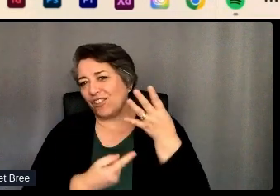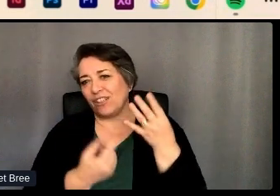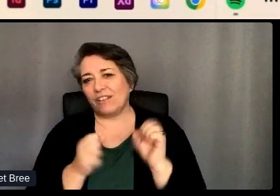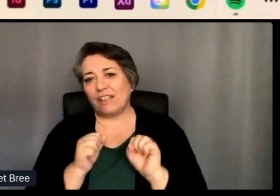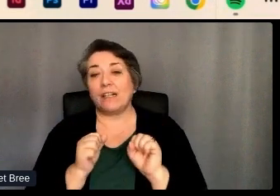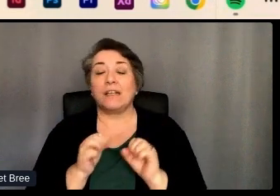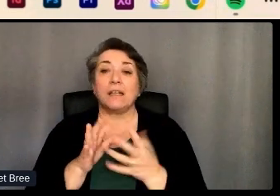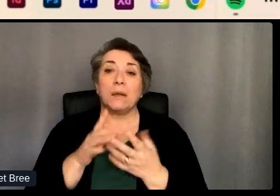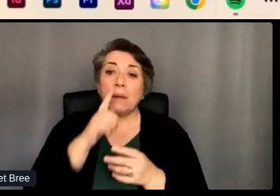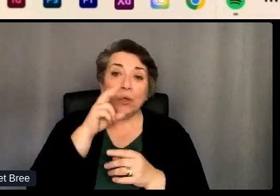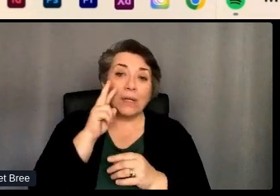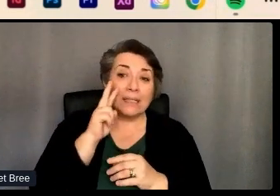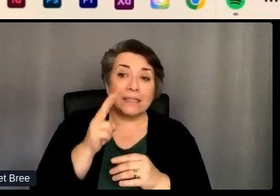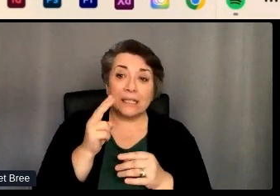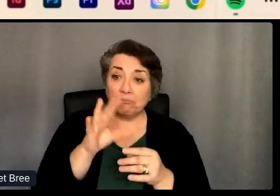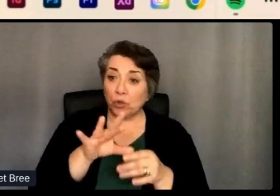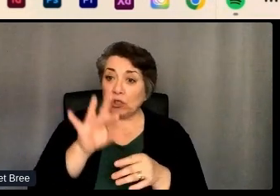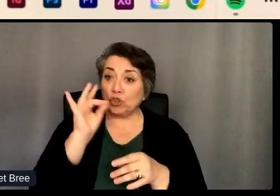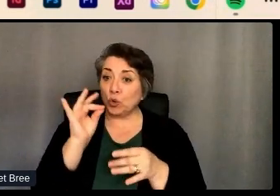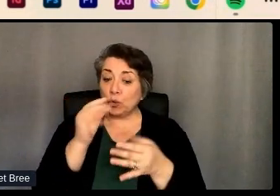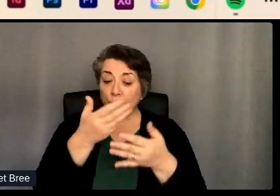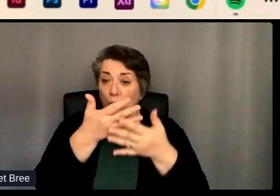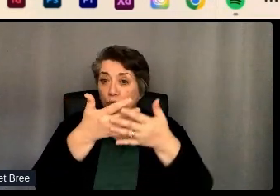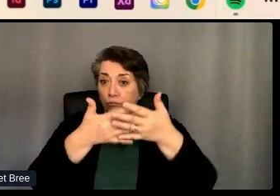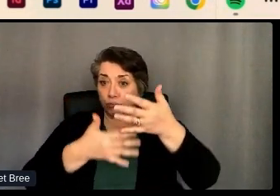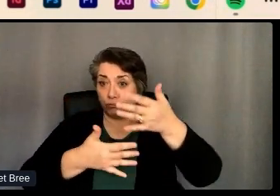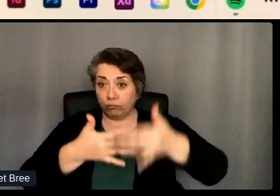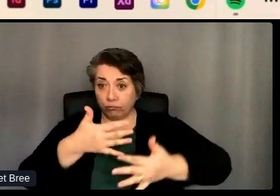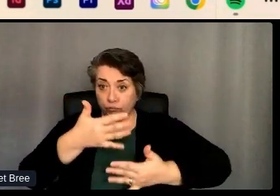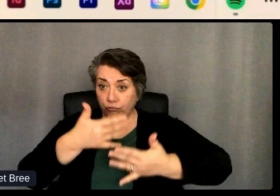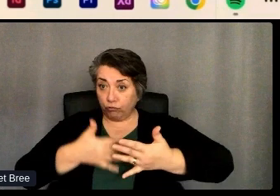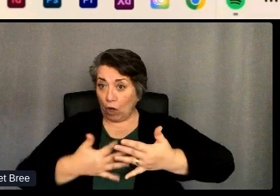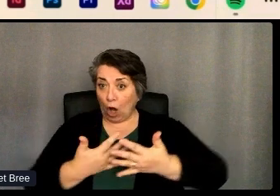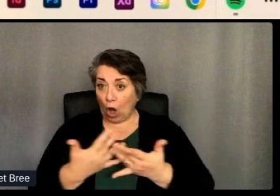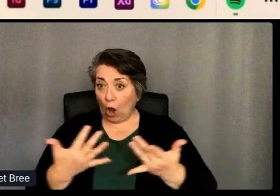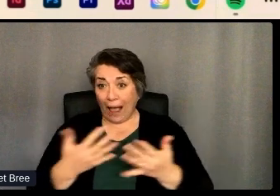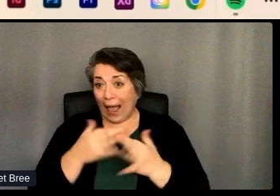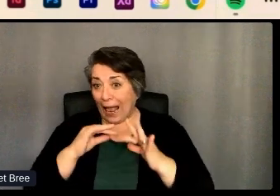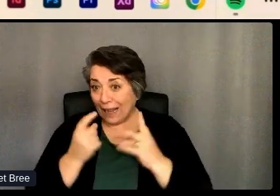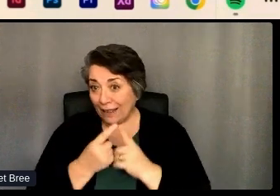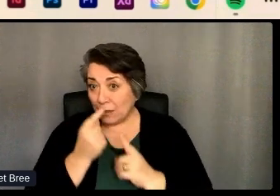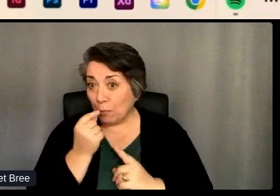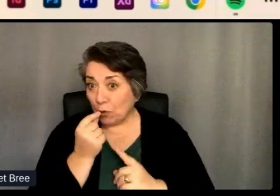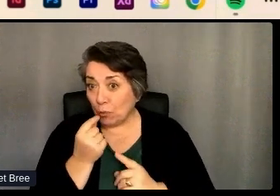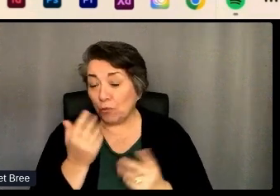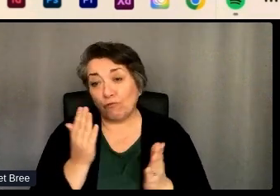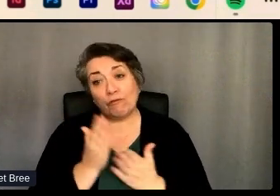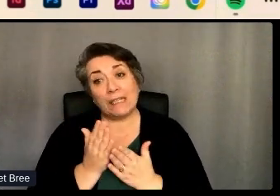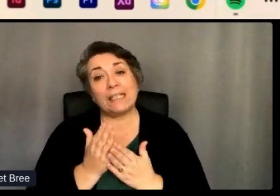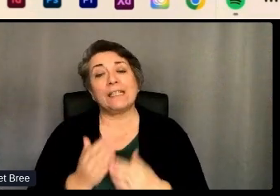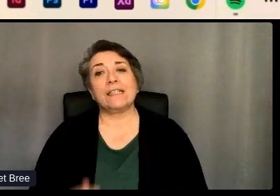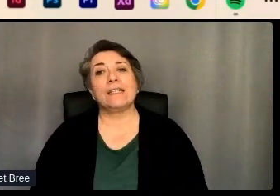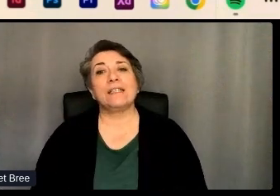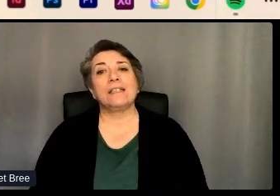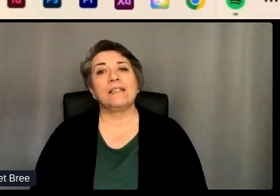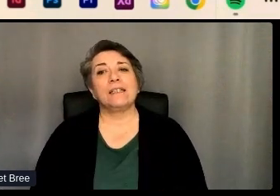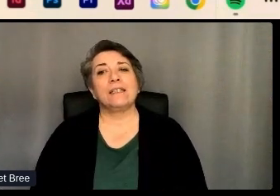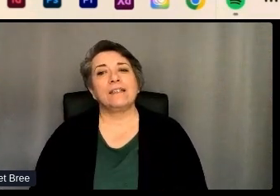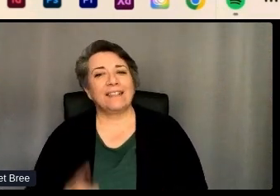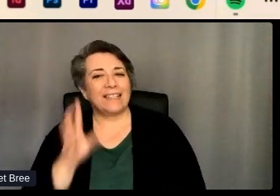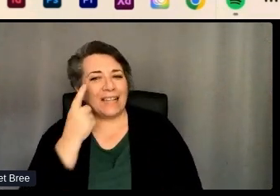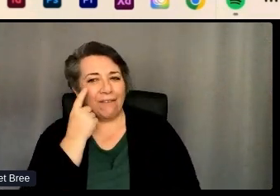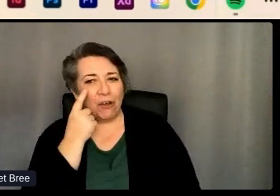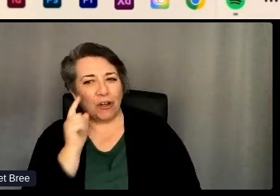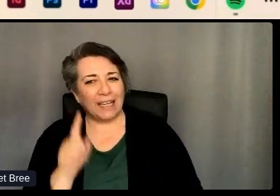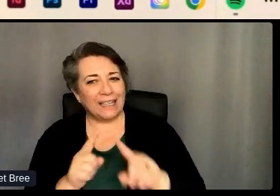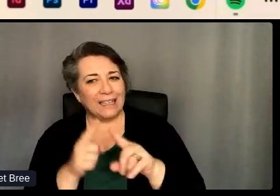quite extensive. Anything is possible, really. Let's take a quick look at what else is possible, and then we will create a